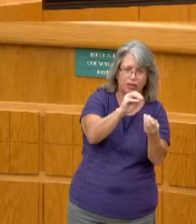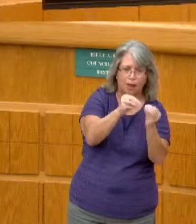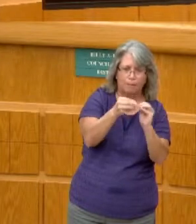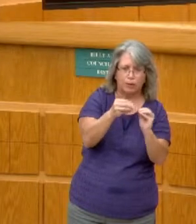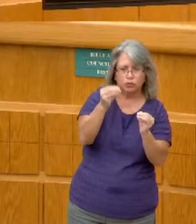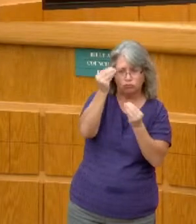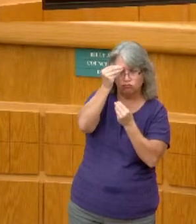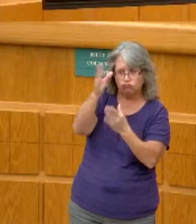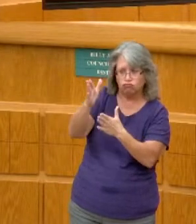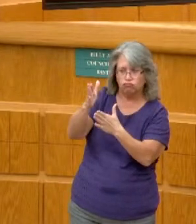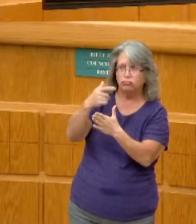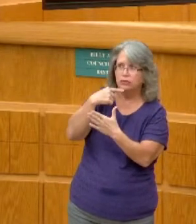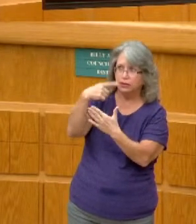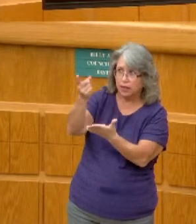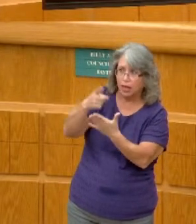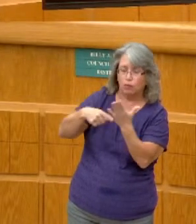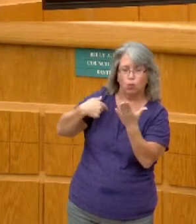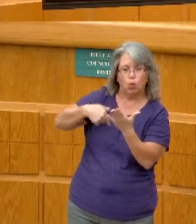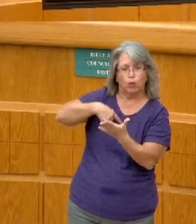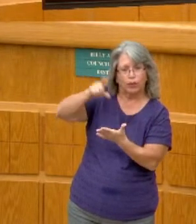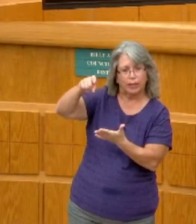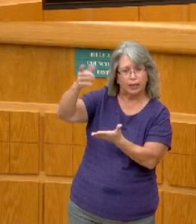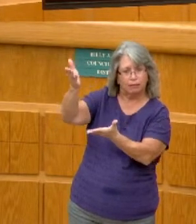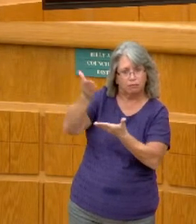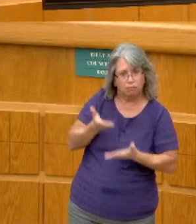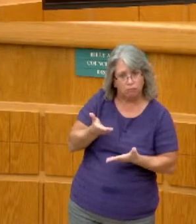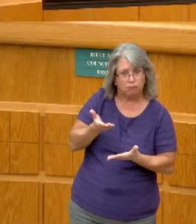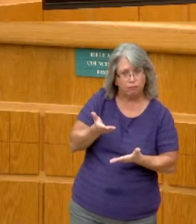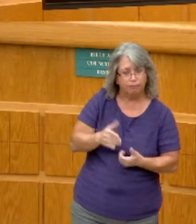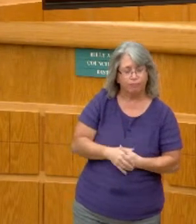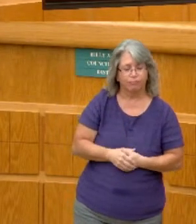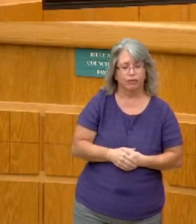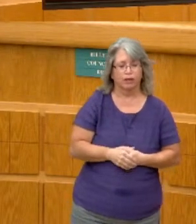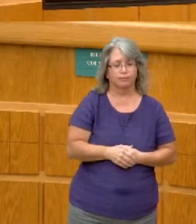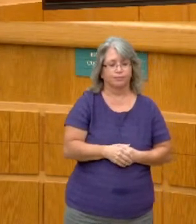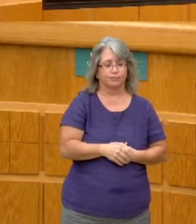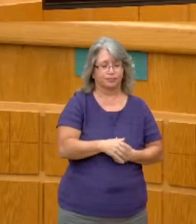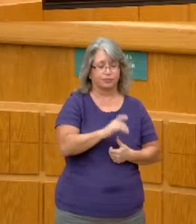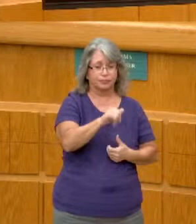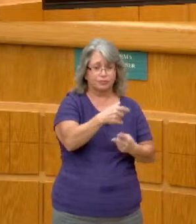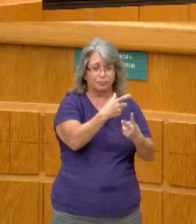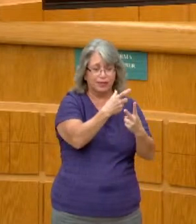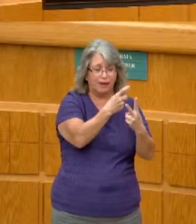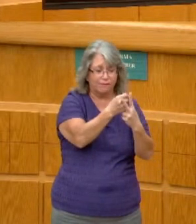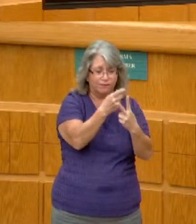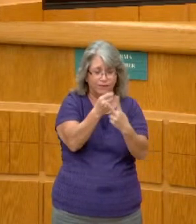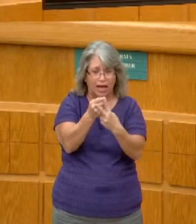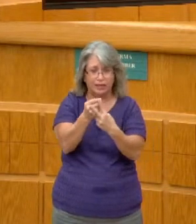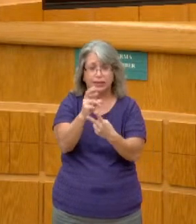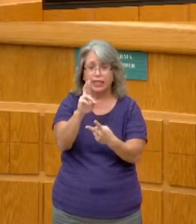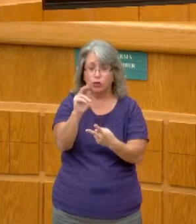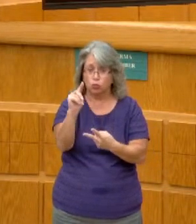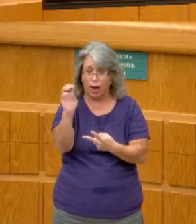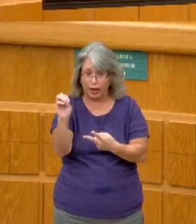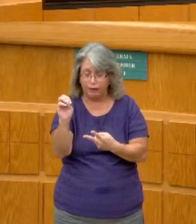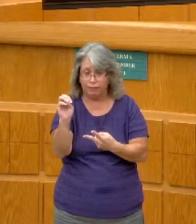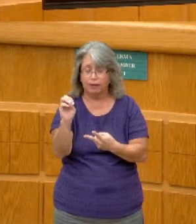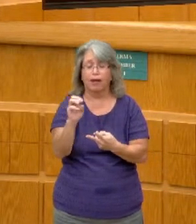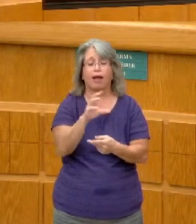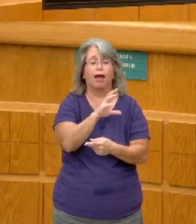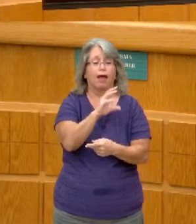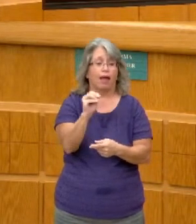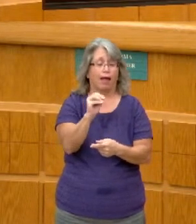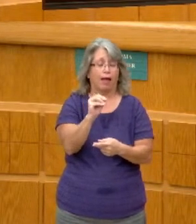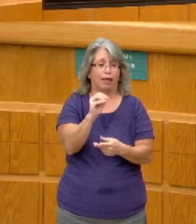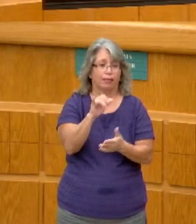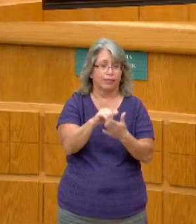the resources that we are needing. The vaccination rates and antibody therapy directly impact our hospitalization rate.